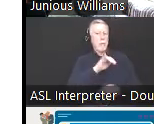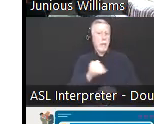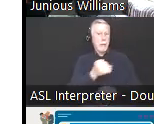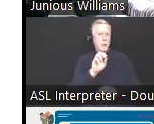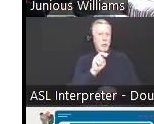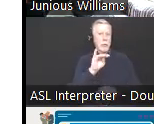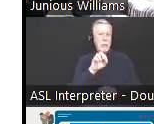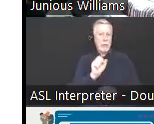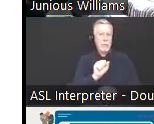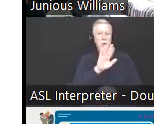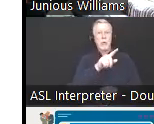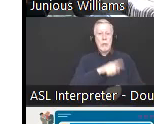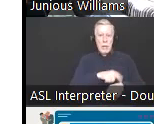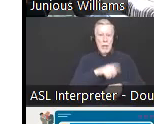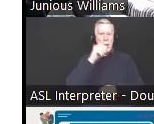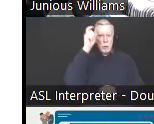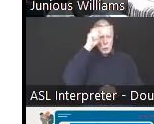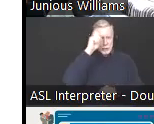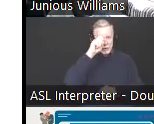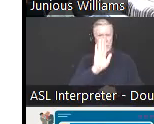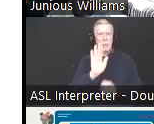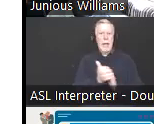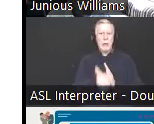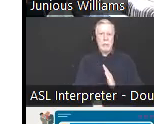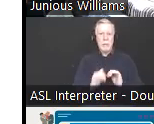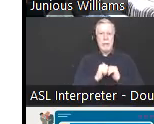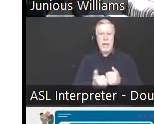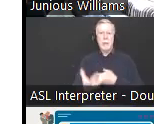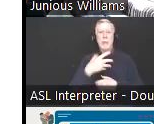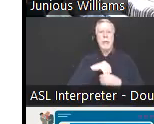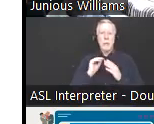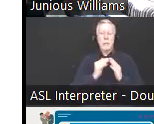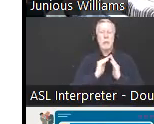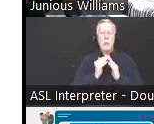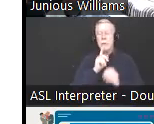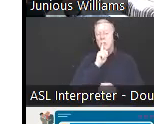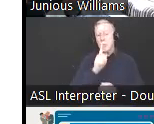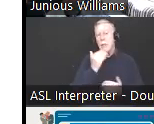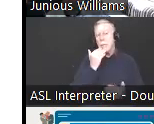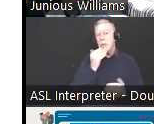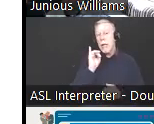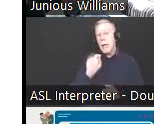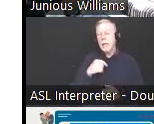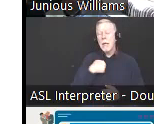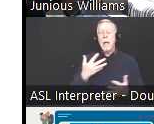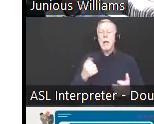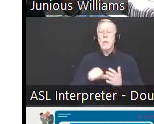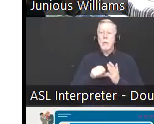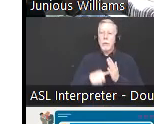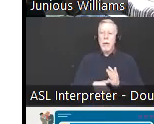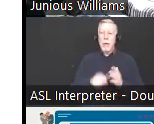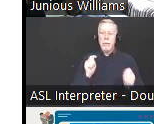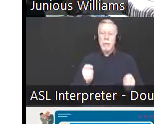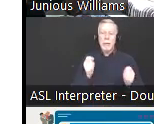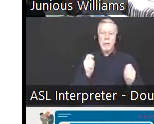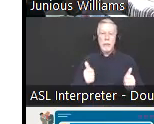wisdom and your lived expertise on how to engage community. We truly appreciate it. I want to just highlight very quickly, a